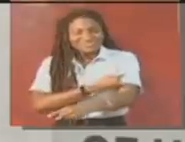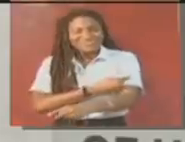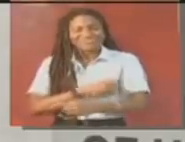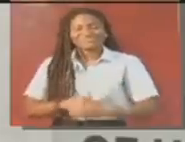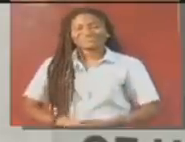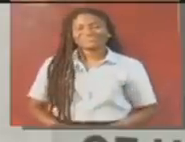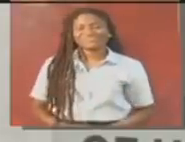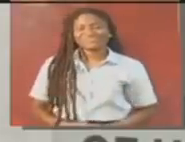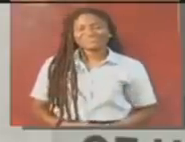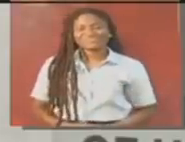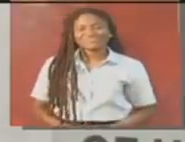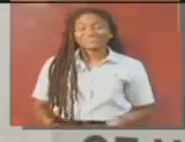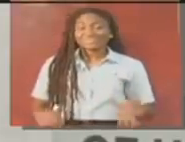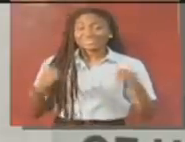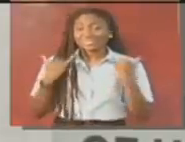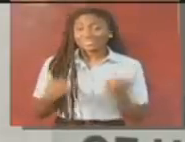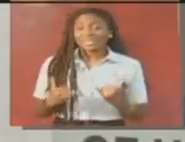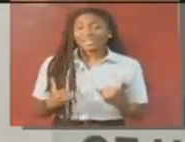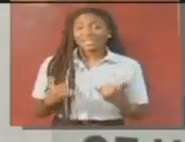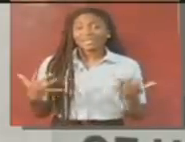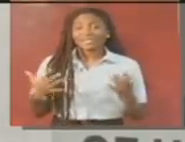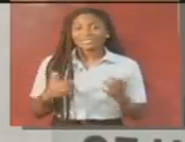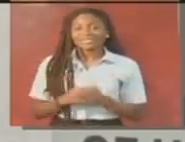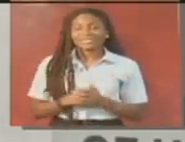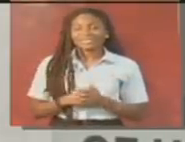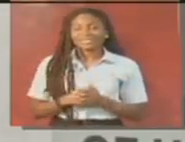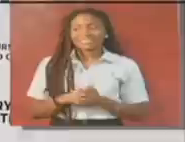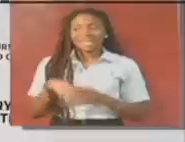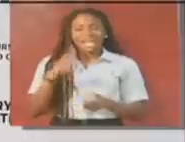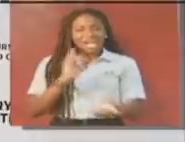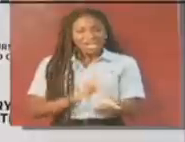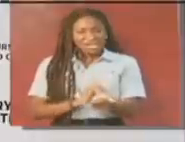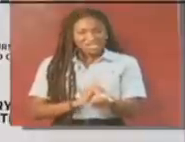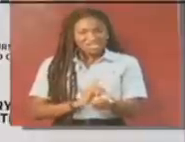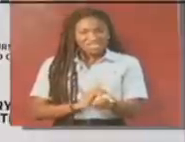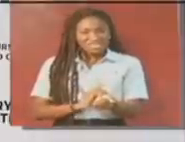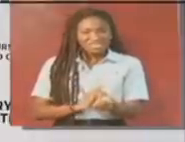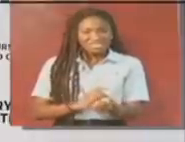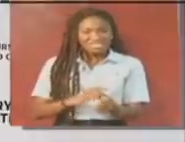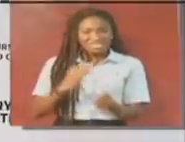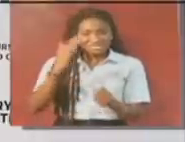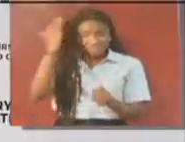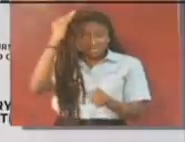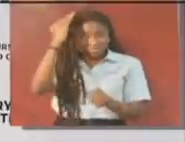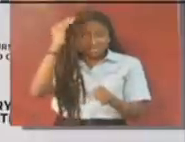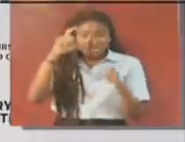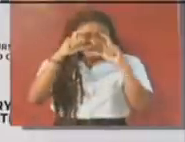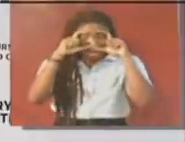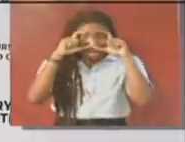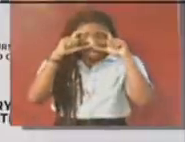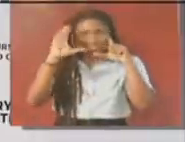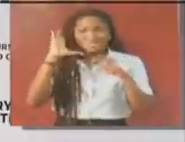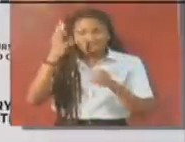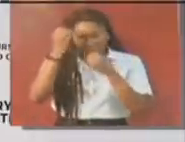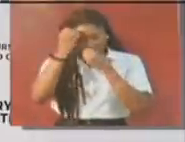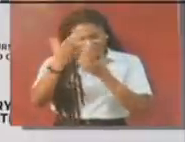updated. I now hand you over to Dr. Hines, who will continue with the COVID-19 vaccination